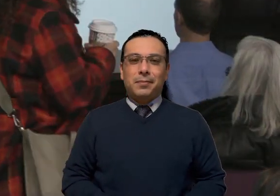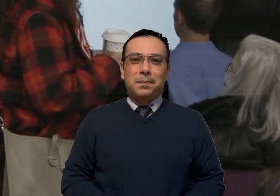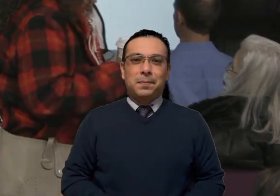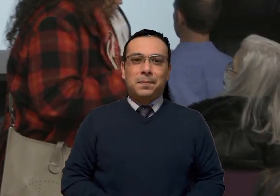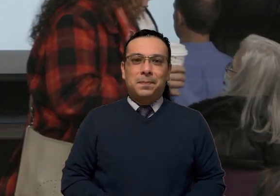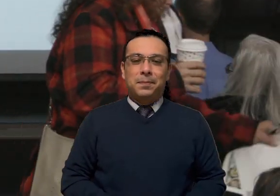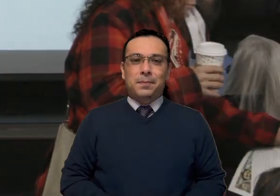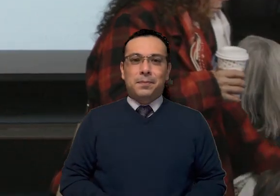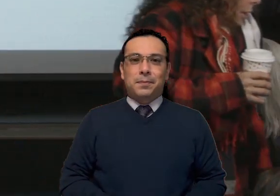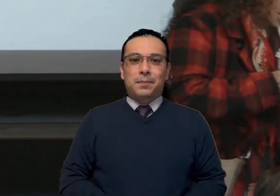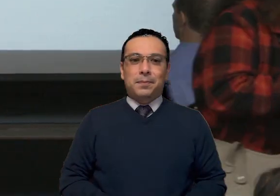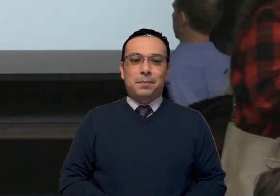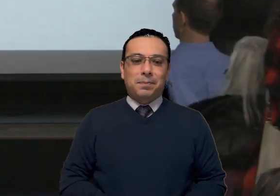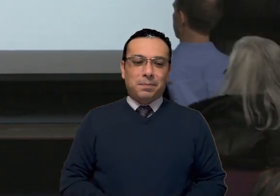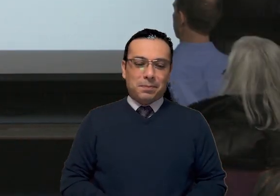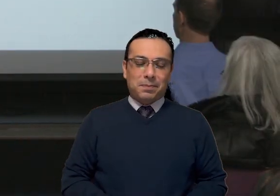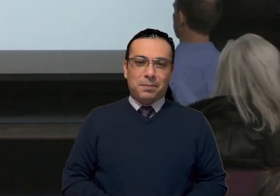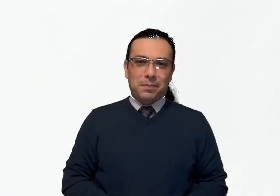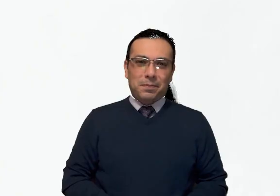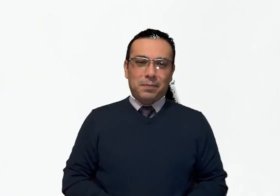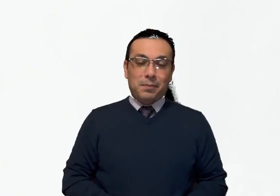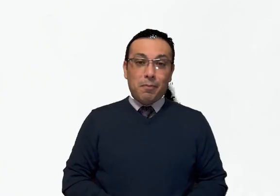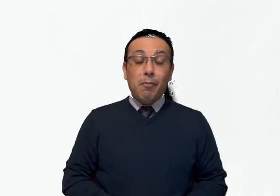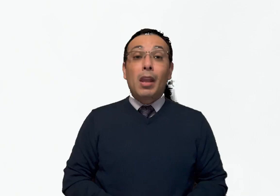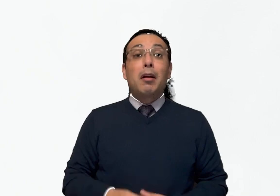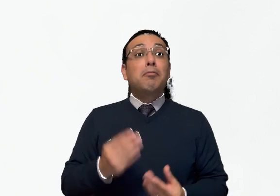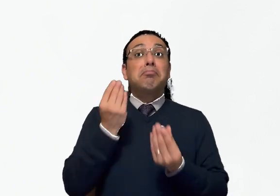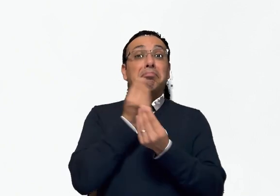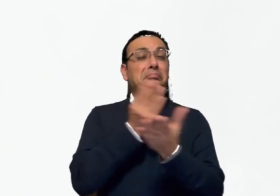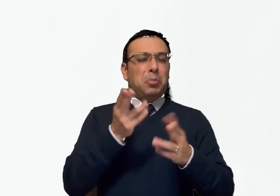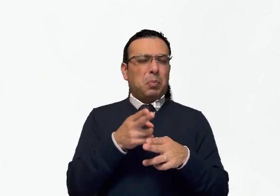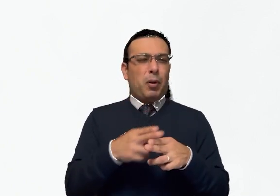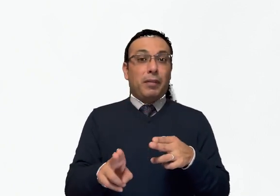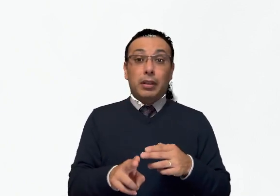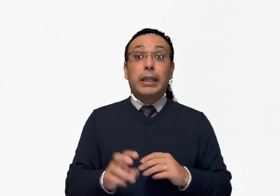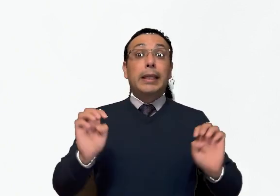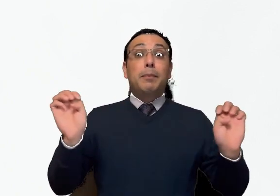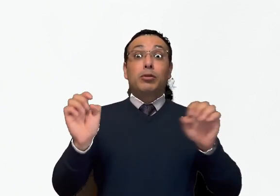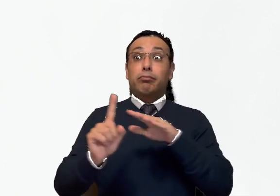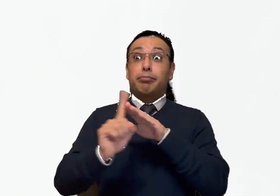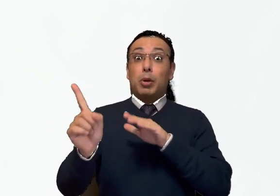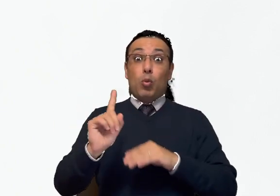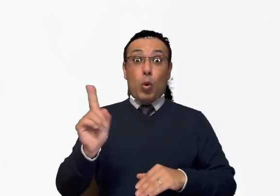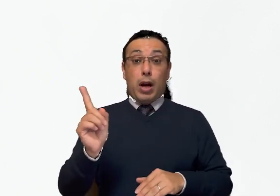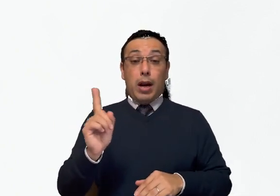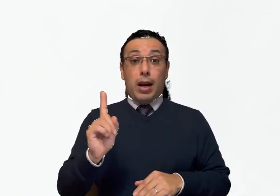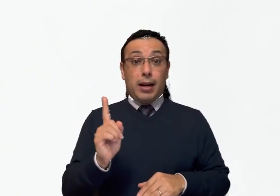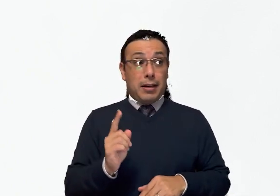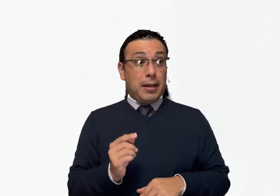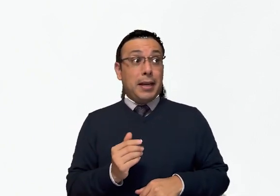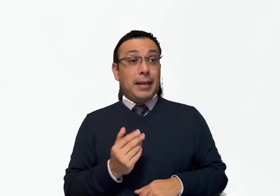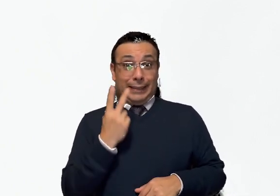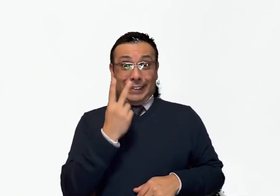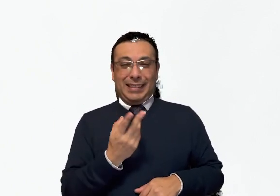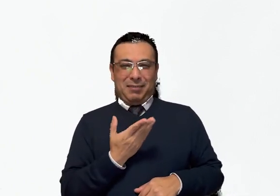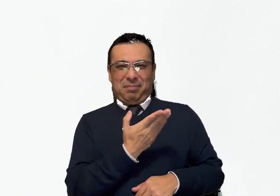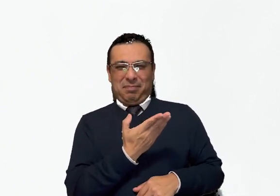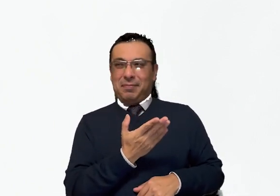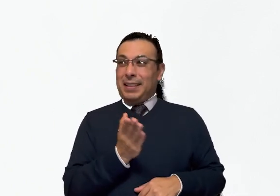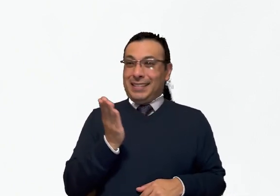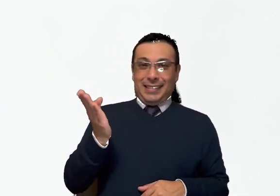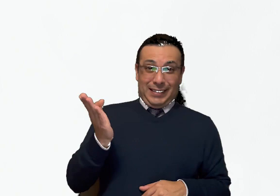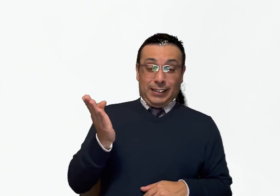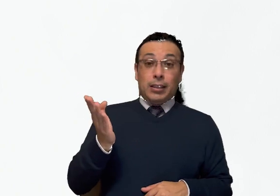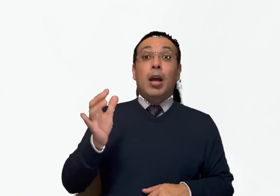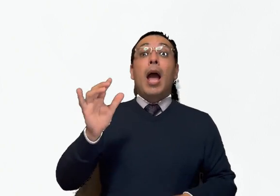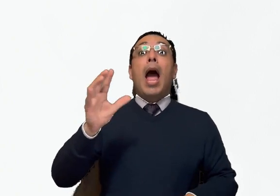Okay, one quick note, the emergency exits are here on the side and in the back. And we also have